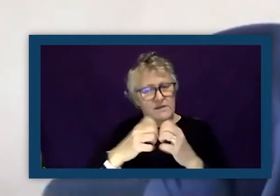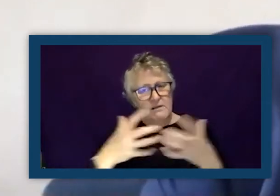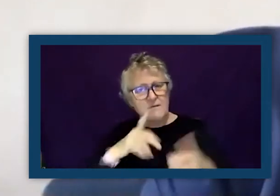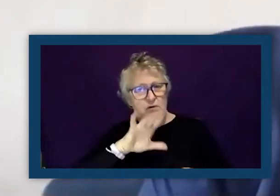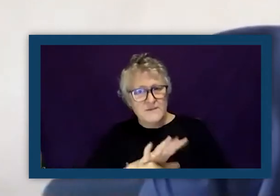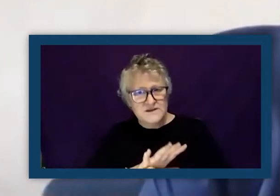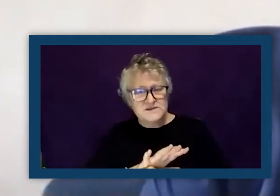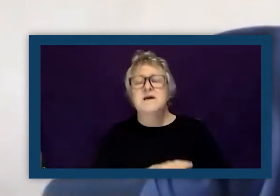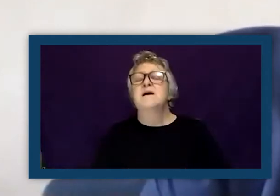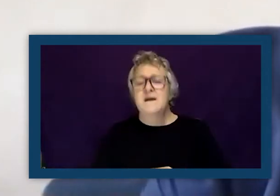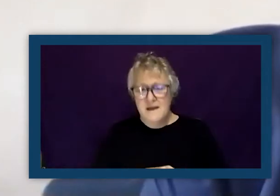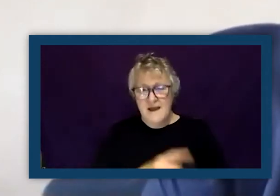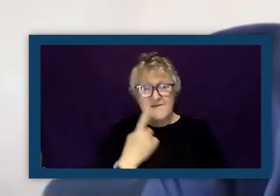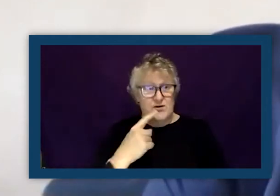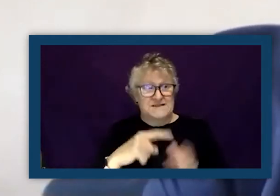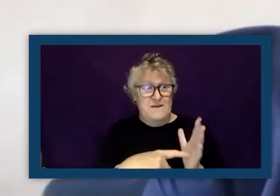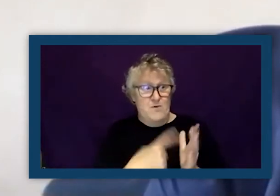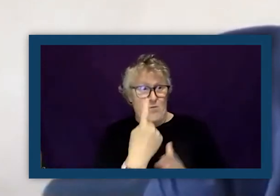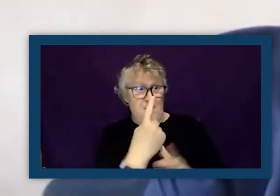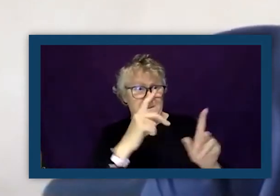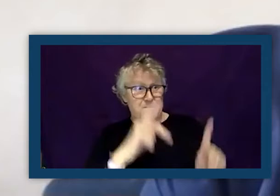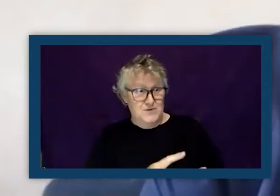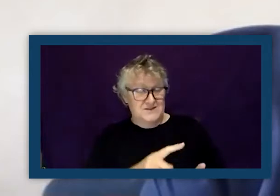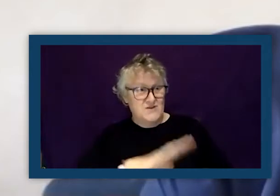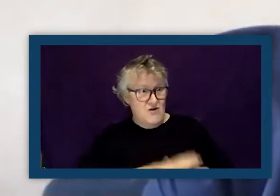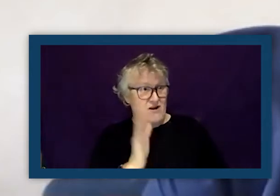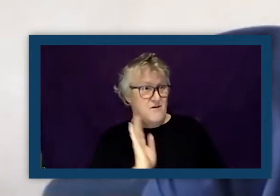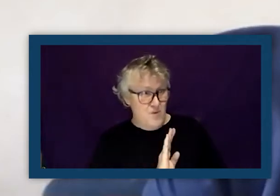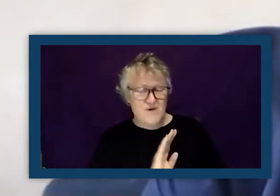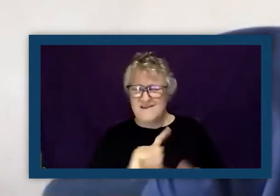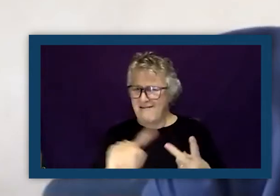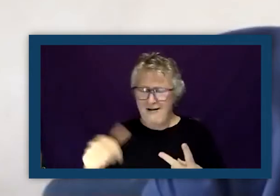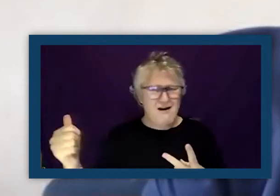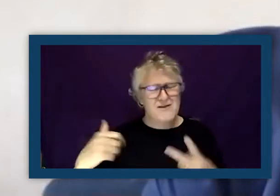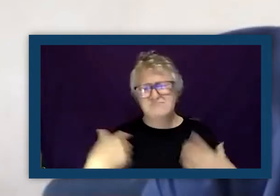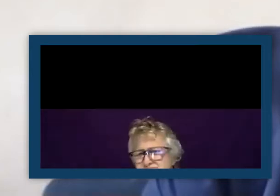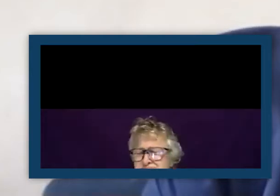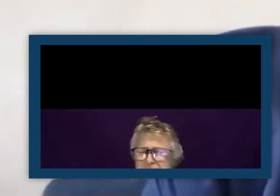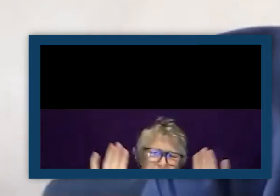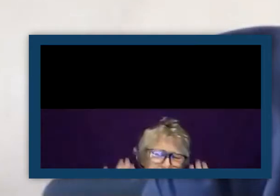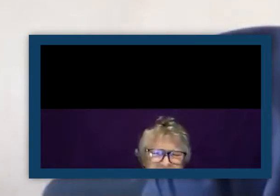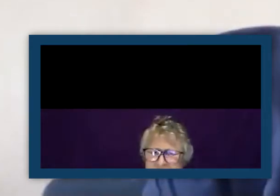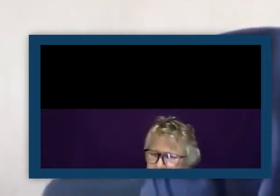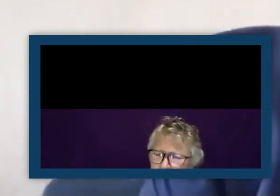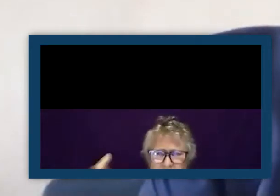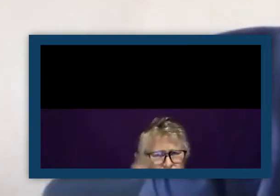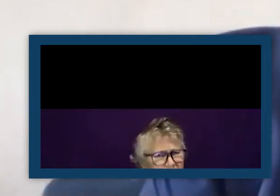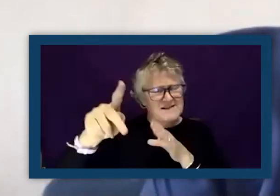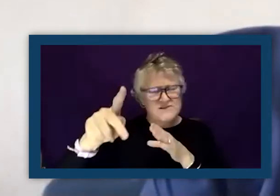Shivam Patel on our board and Zara Haji on our board, just amazing young professionals that